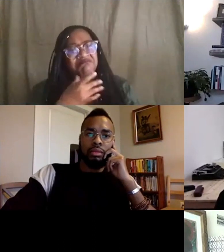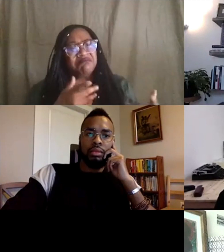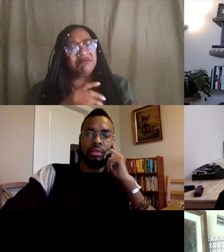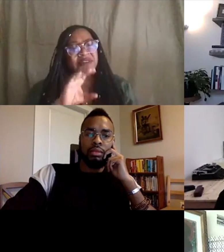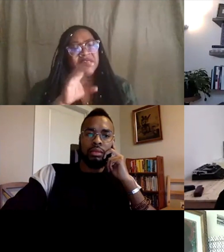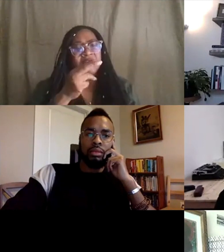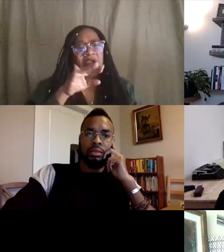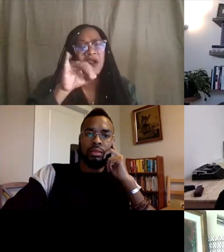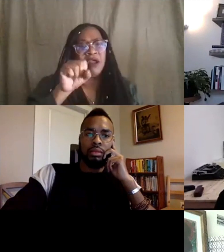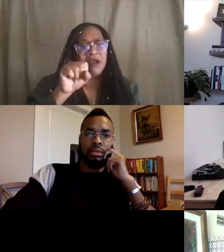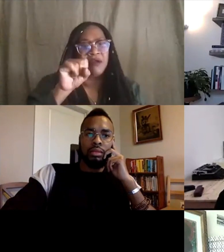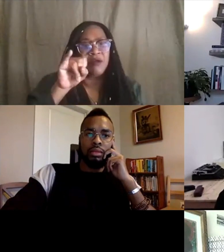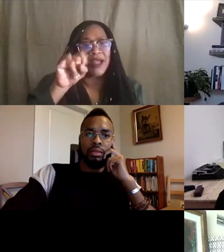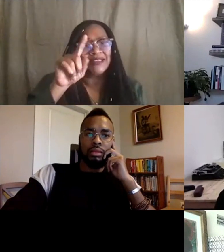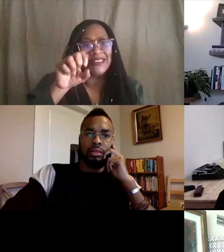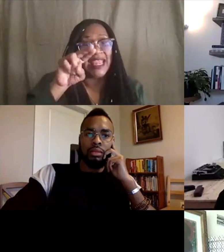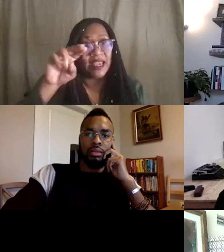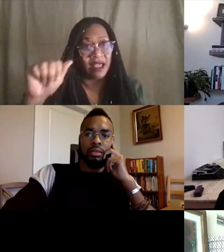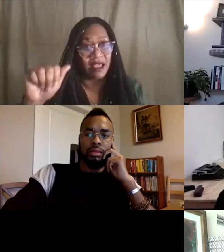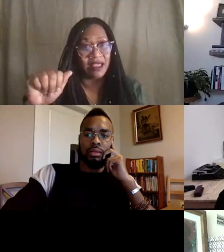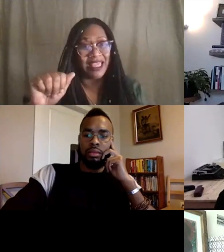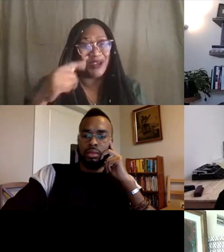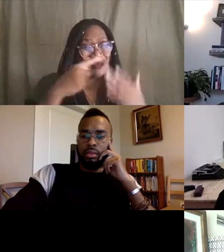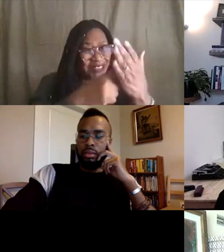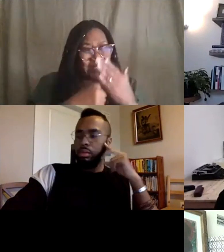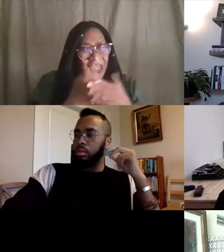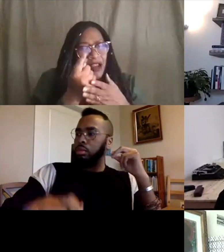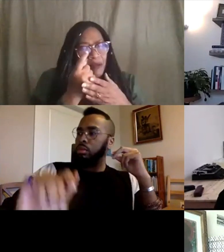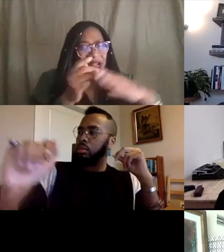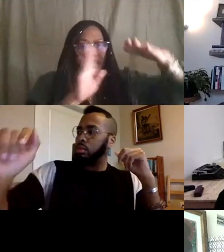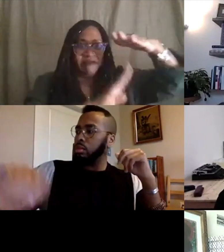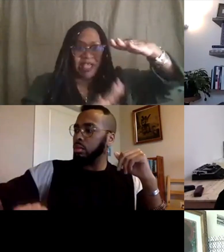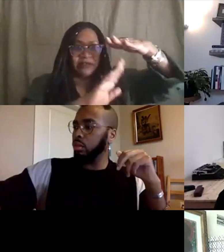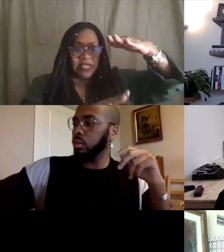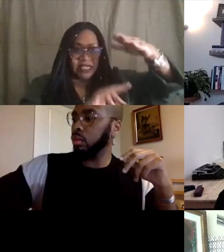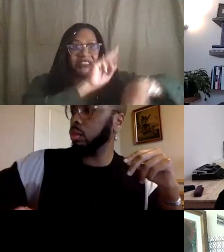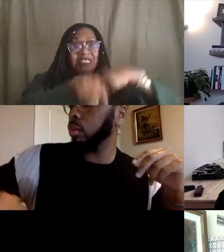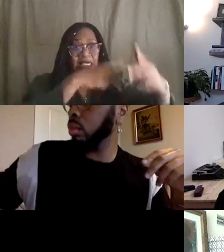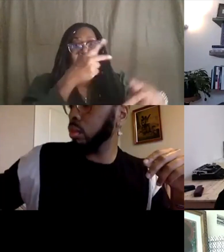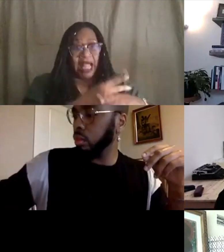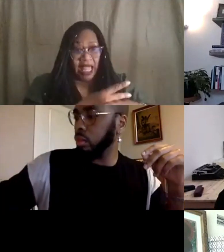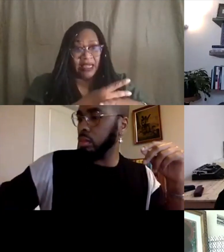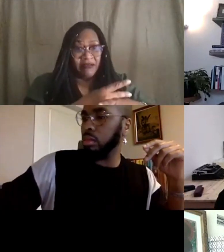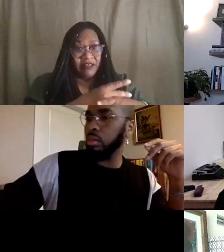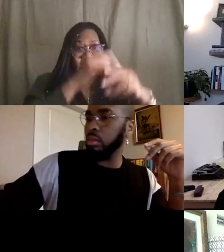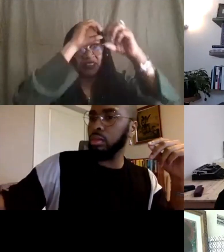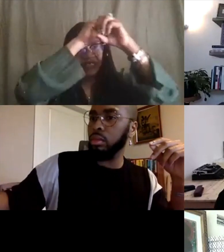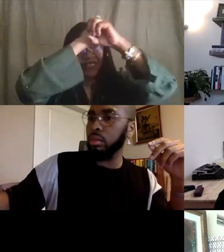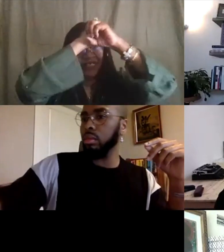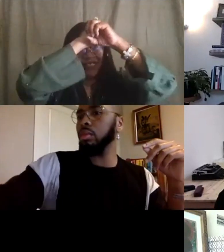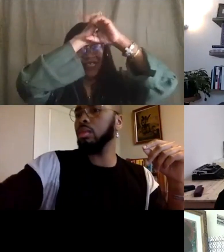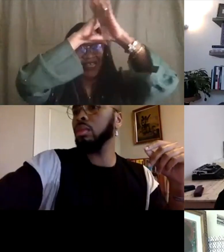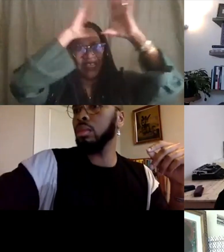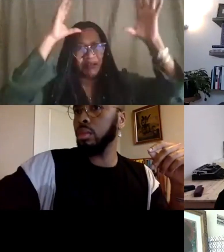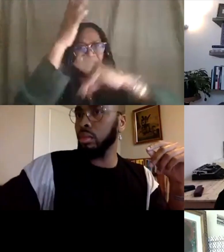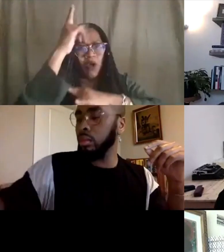would speak to the sort of foundational nature of this imagery and the sort of problematics that